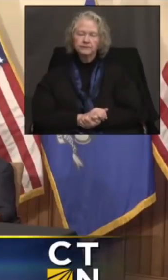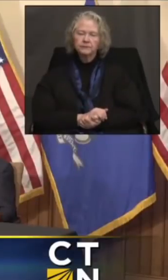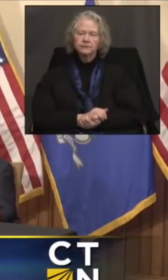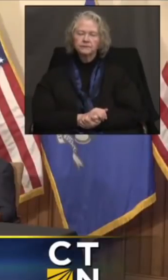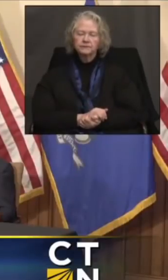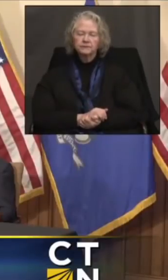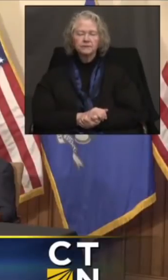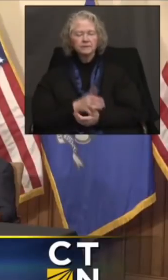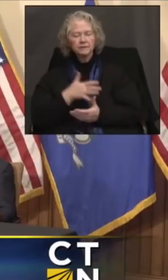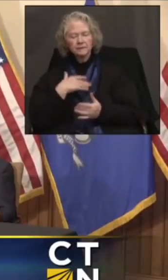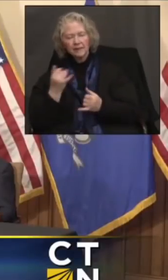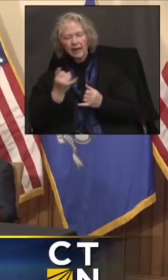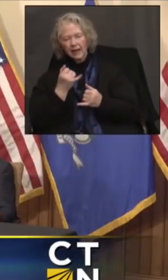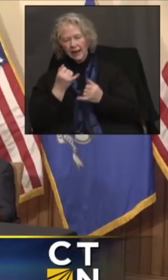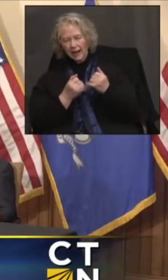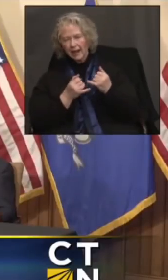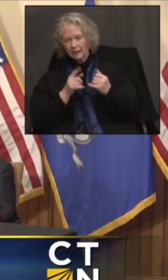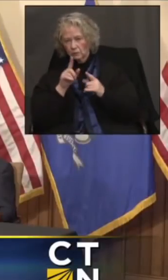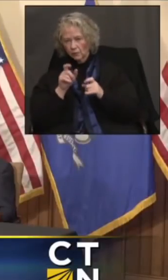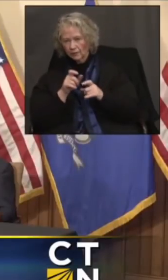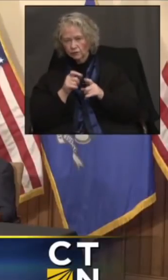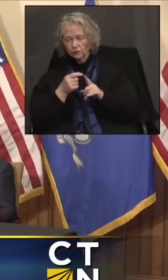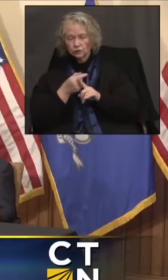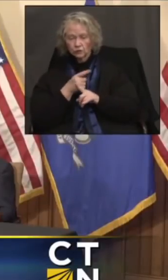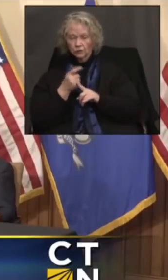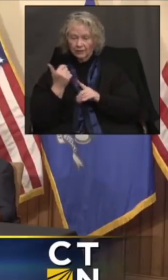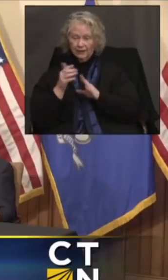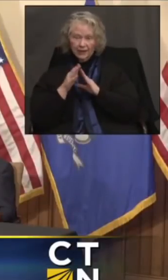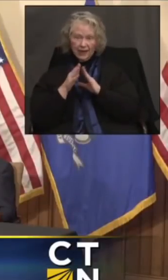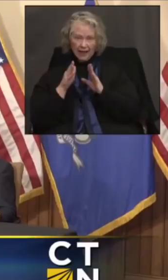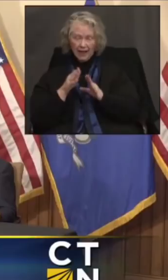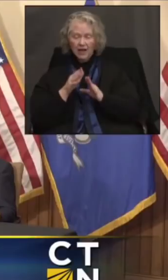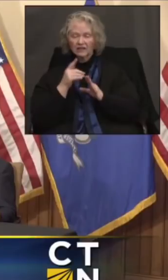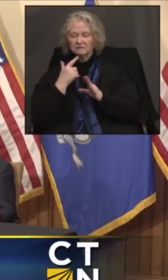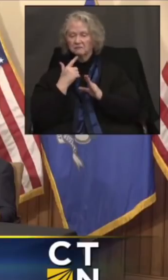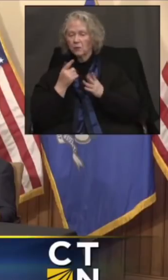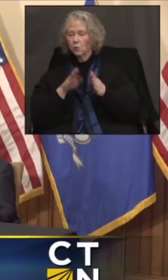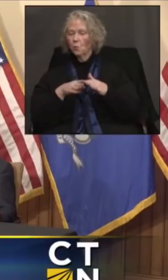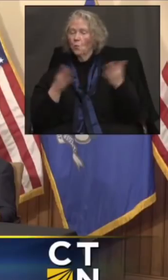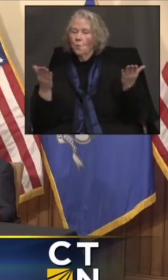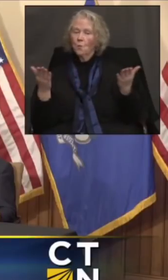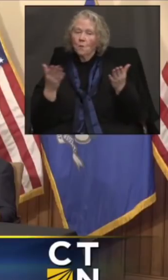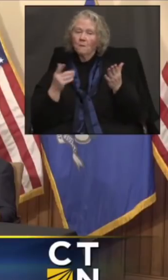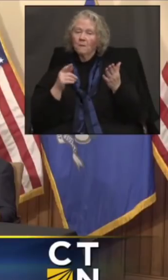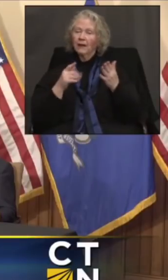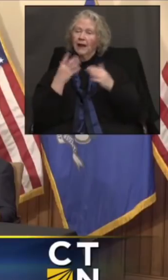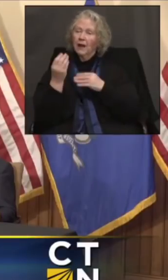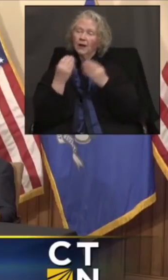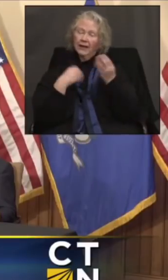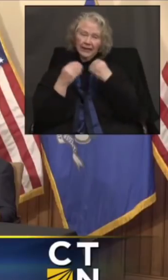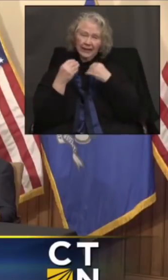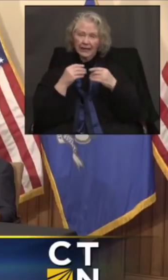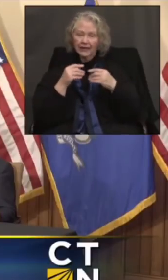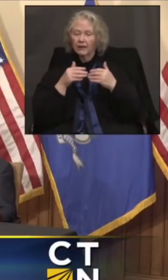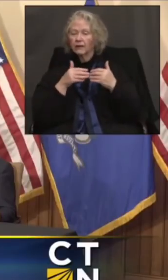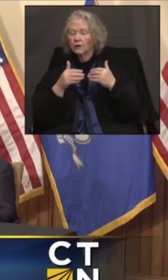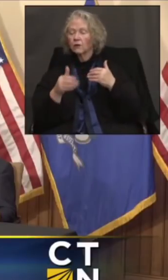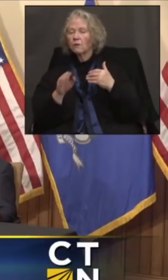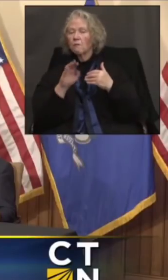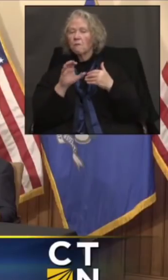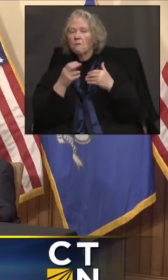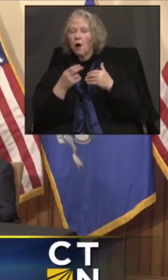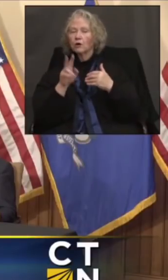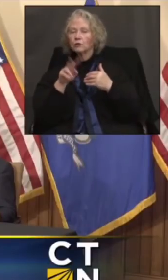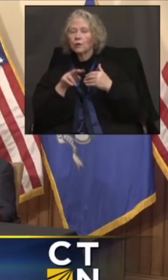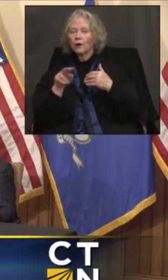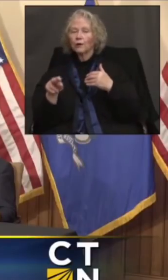And then last question, a little bit unrelated, the House is voting to extend outdoor dining through March 2022. Governor, do you agree with that decision?